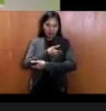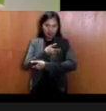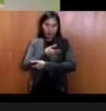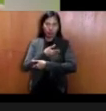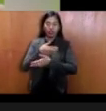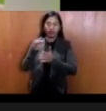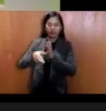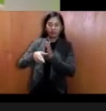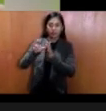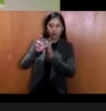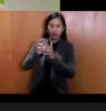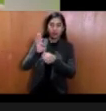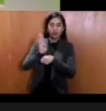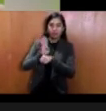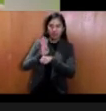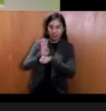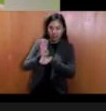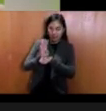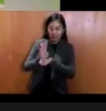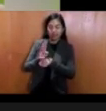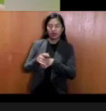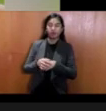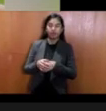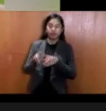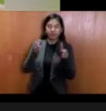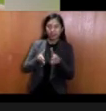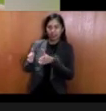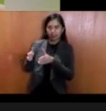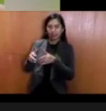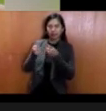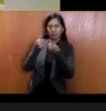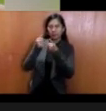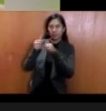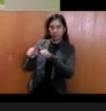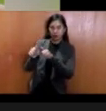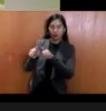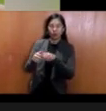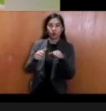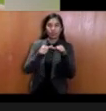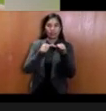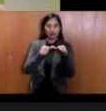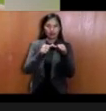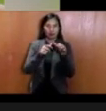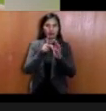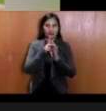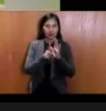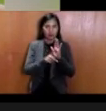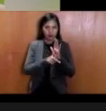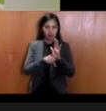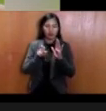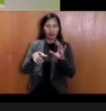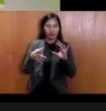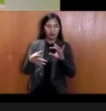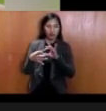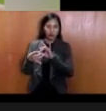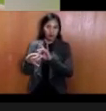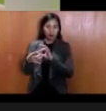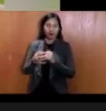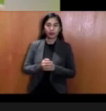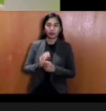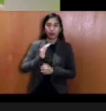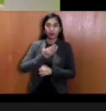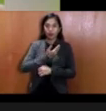business models, following, of course, the sustainability principles that they will adapt. And in